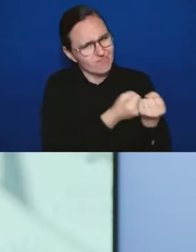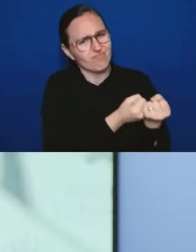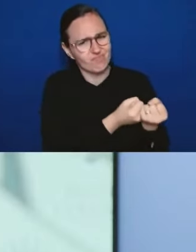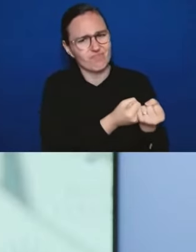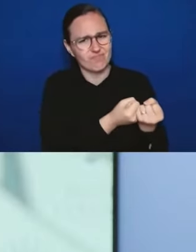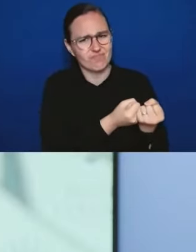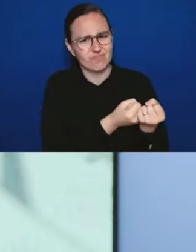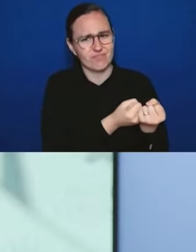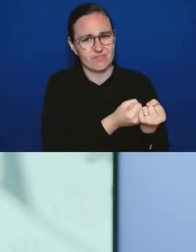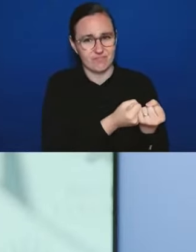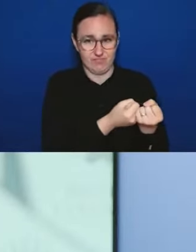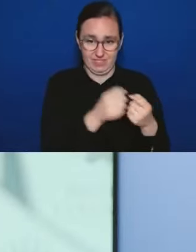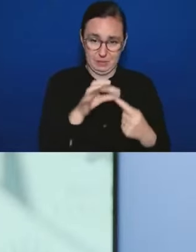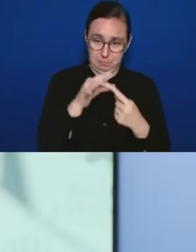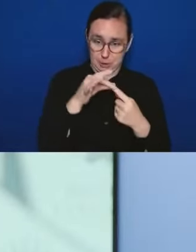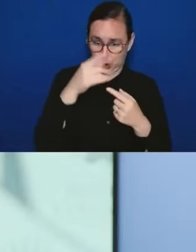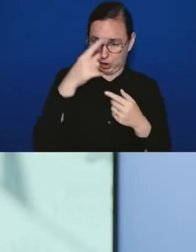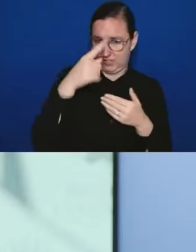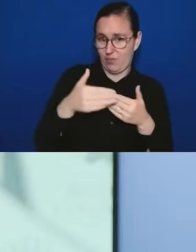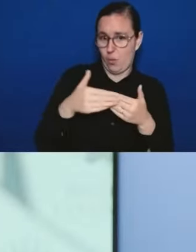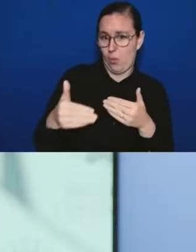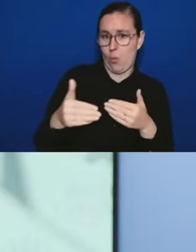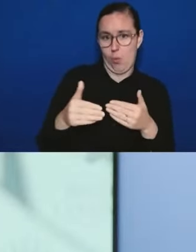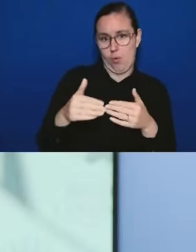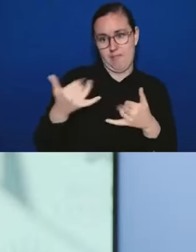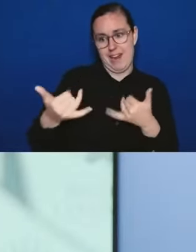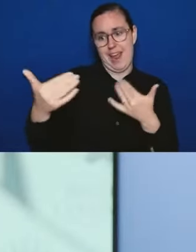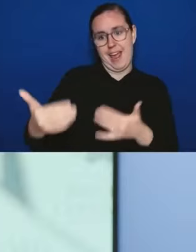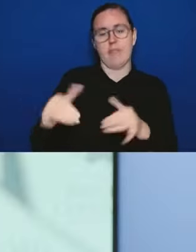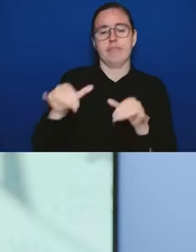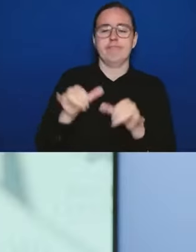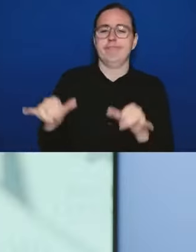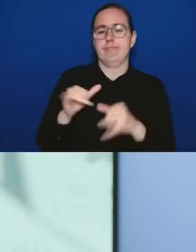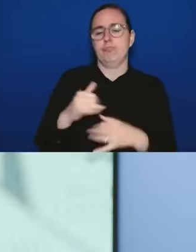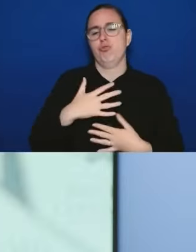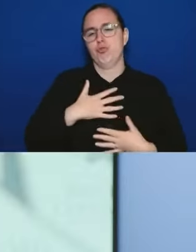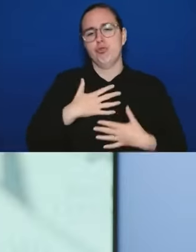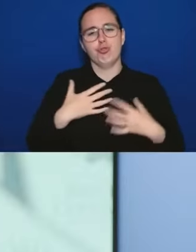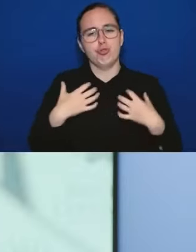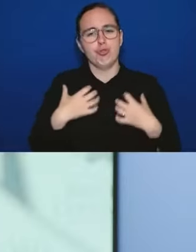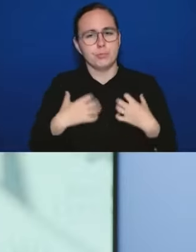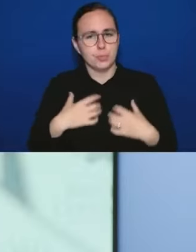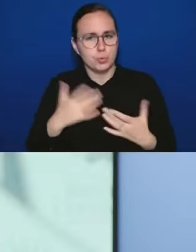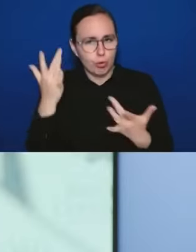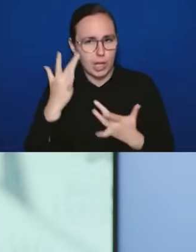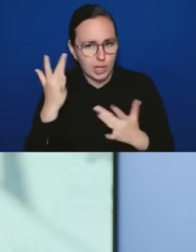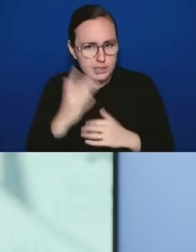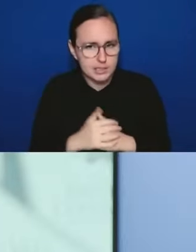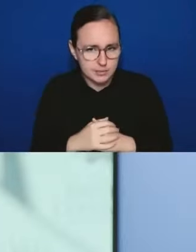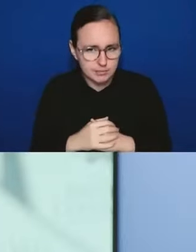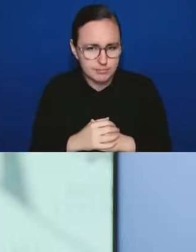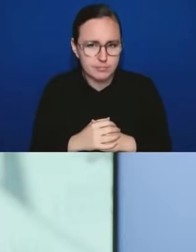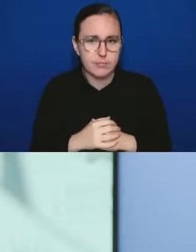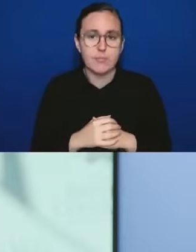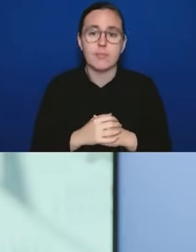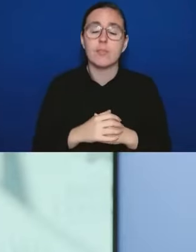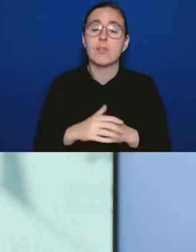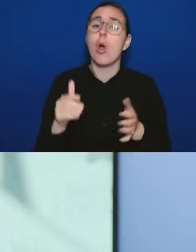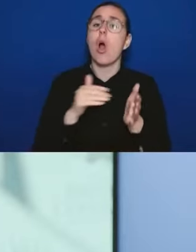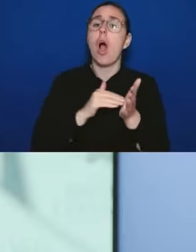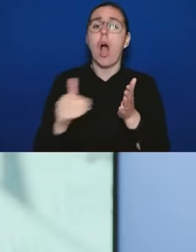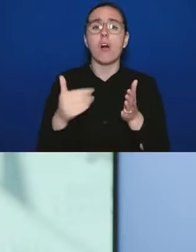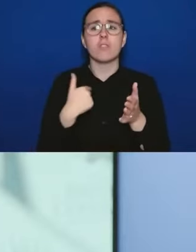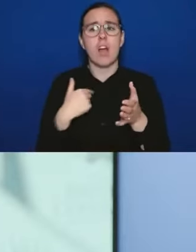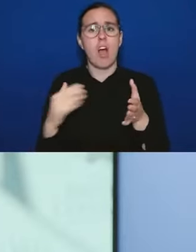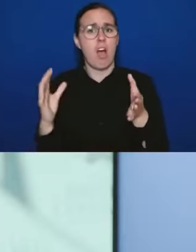of the time, I think, when we talk about these things, people feel that they don't have control, they don't have agency. They ask what they can do.